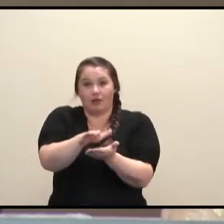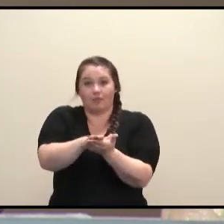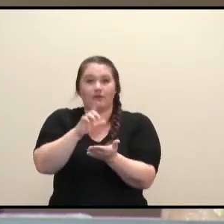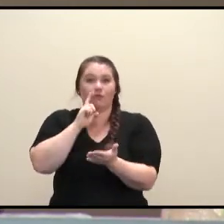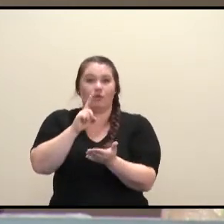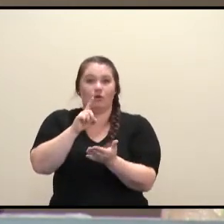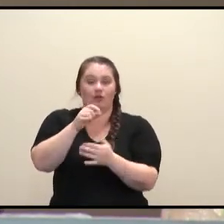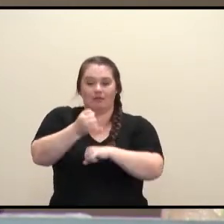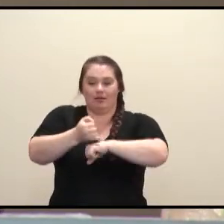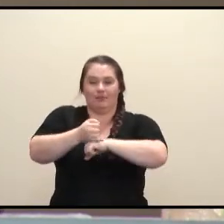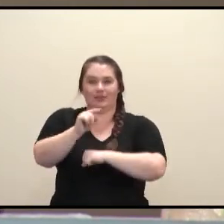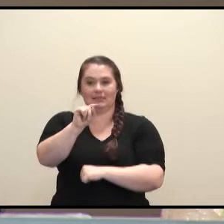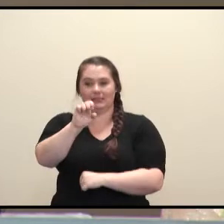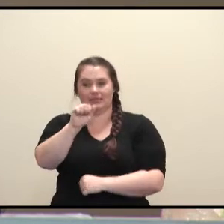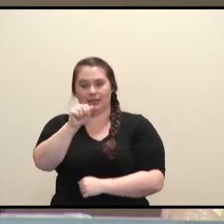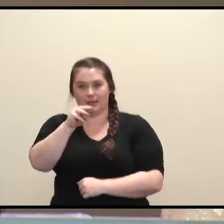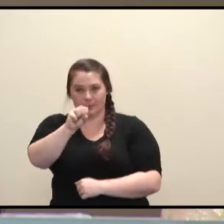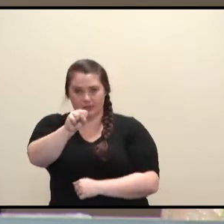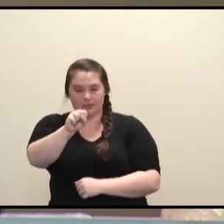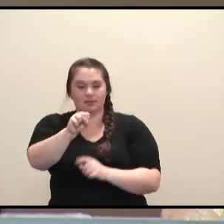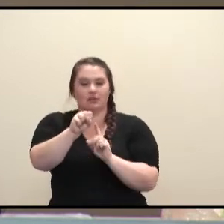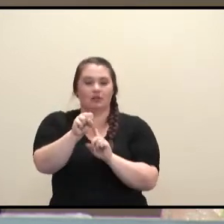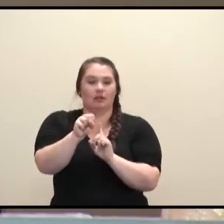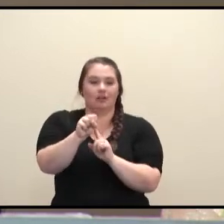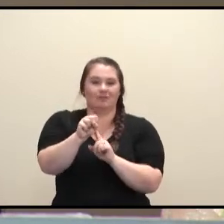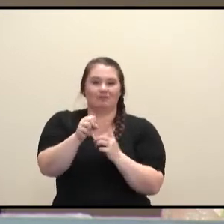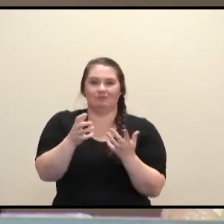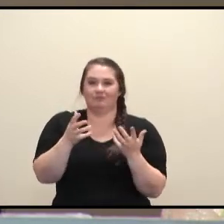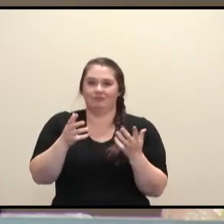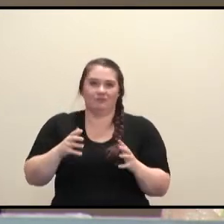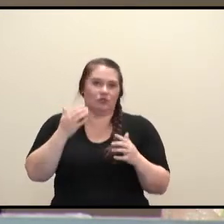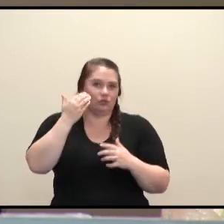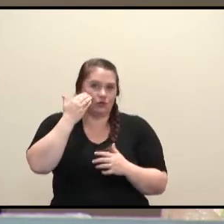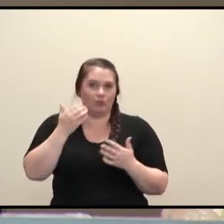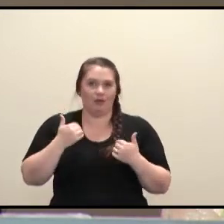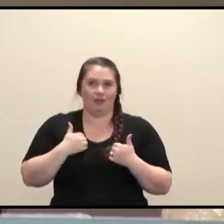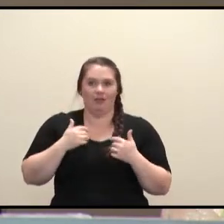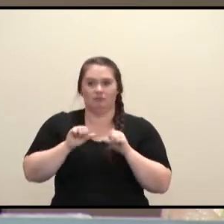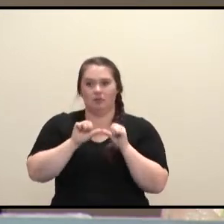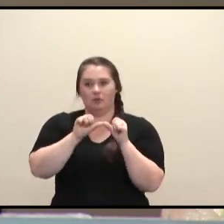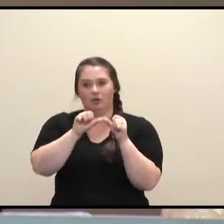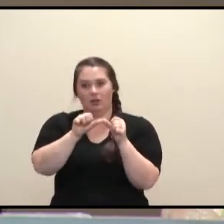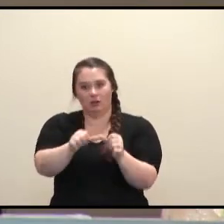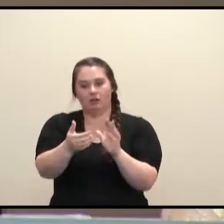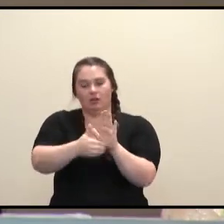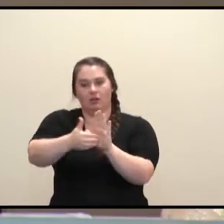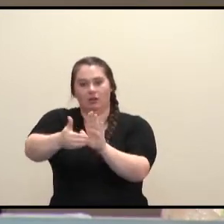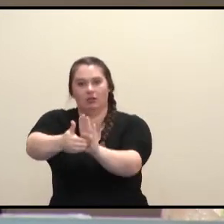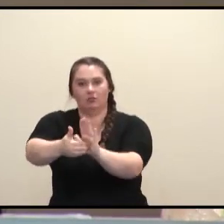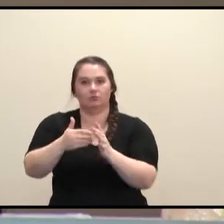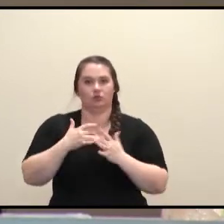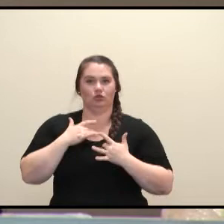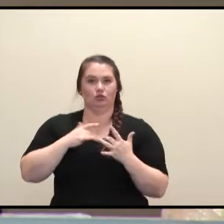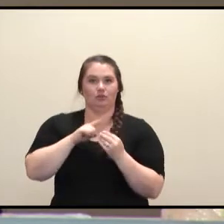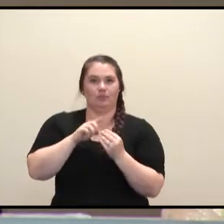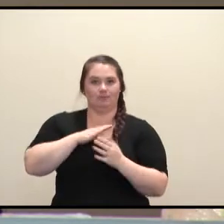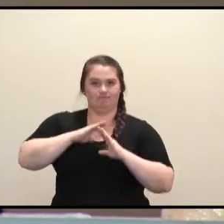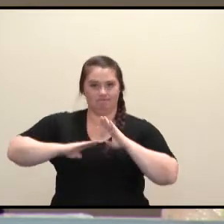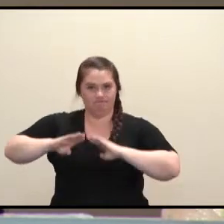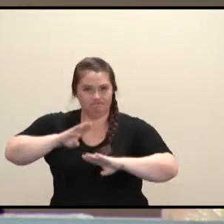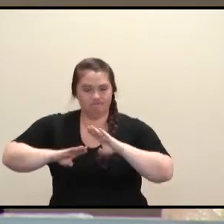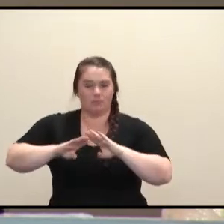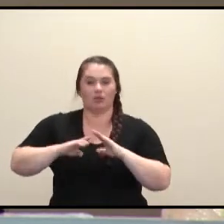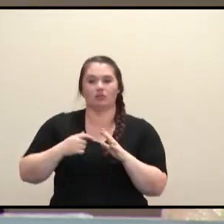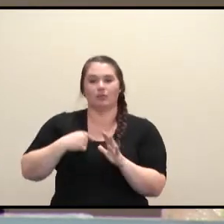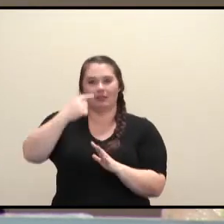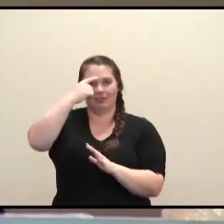teams. As you know, we've had ongoing concerns regarding behavior, and so we are planning to launch